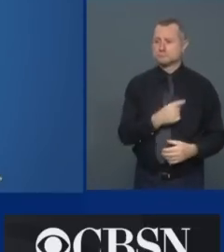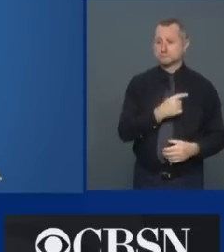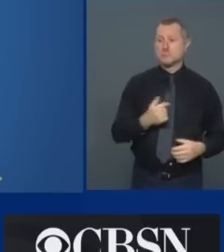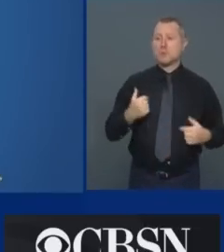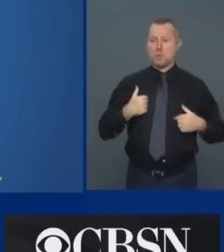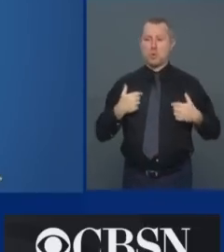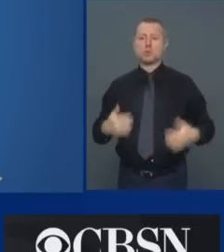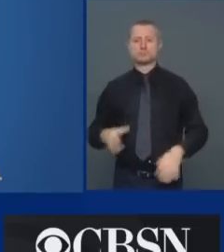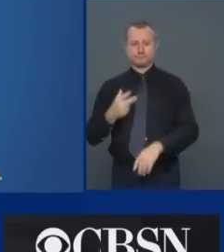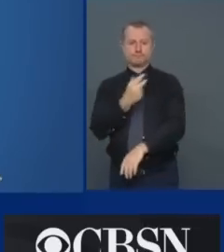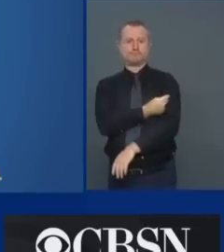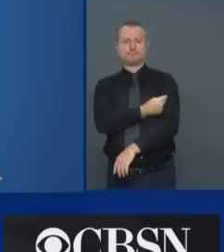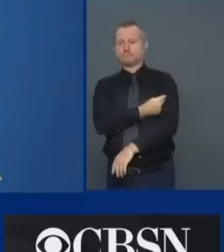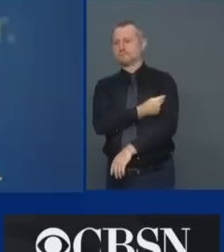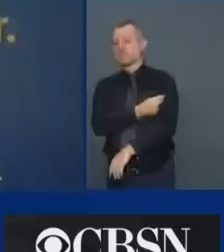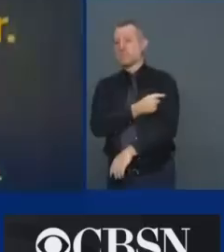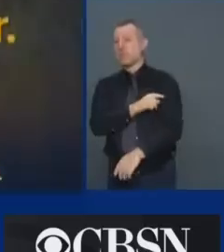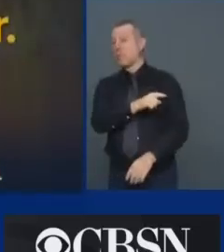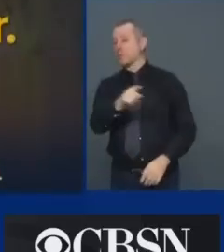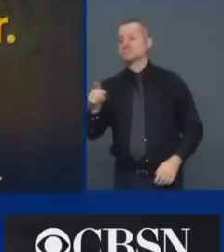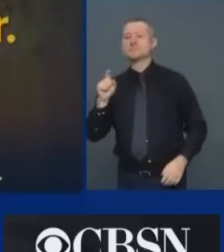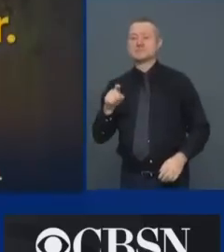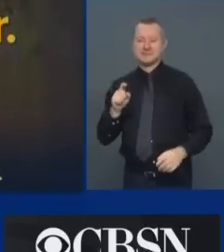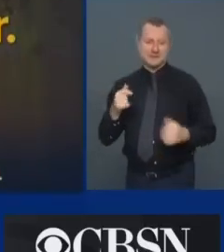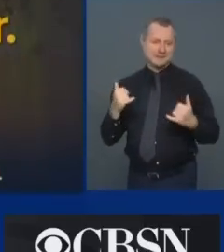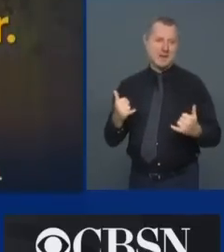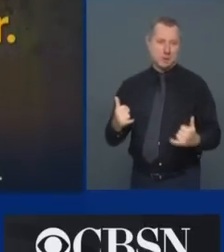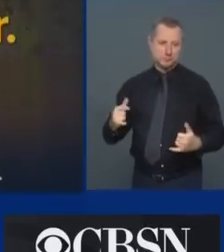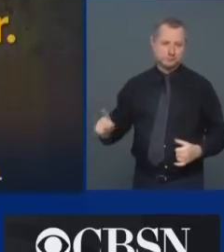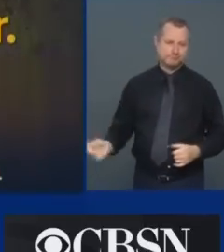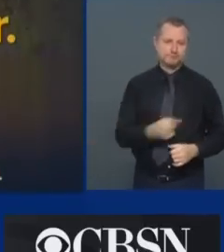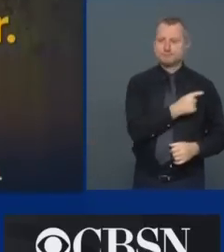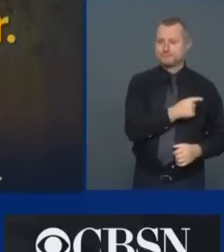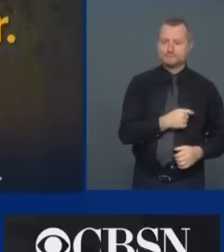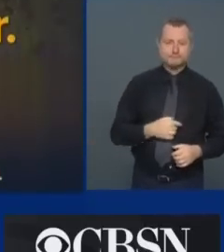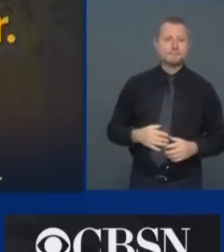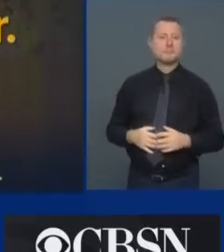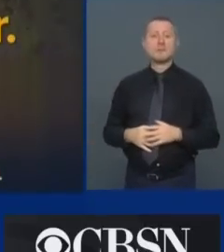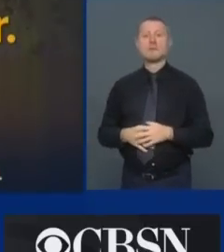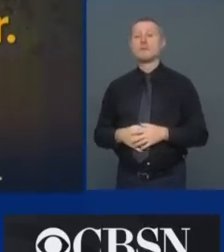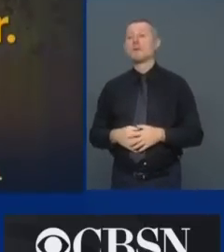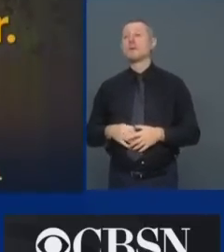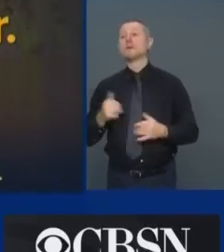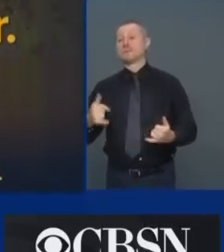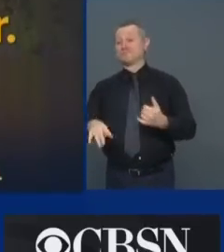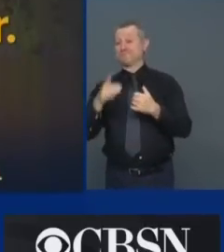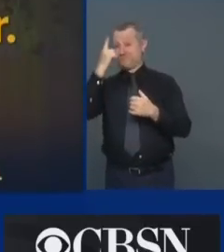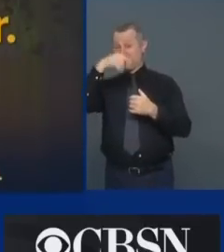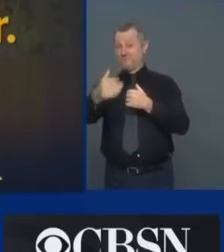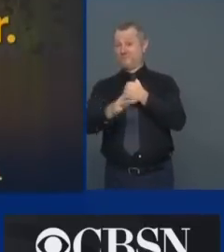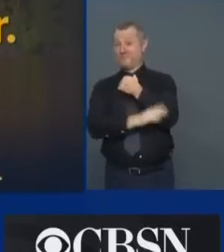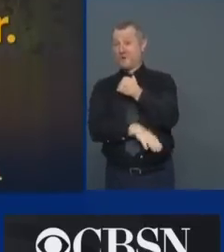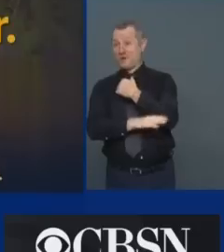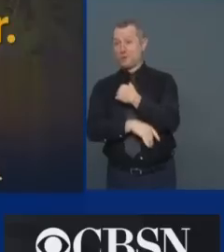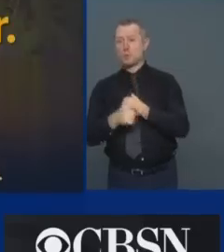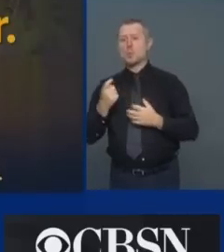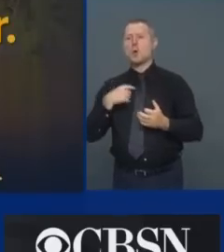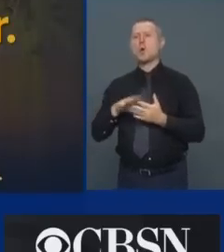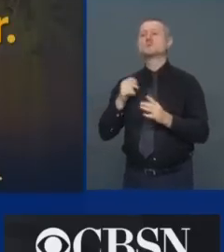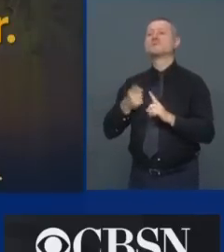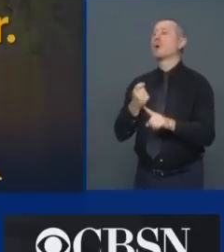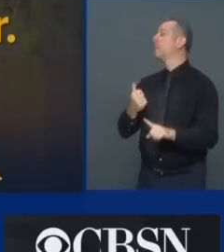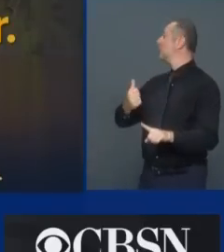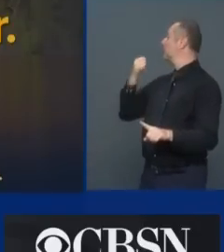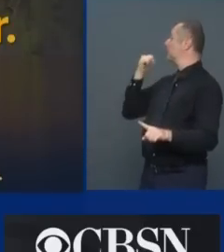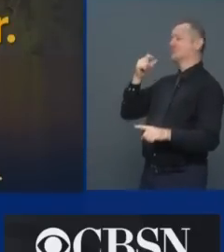vaccinated. Everyone should do it and should do it now. For the fall, let's learn from the summer. We've been through